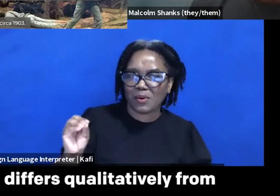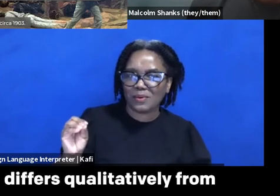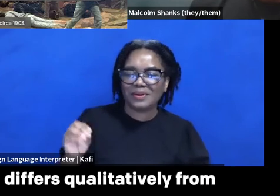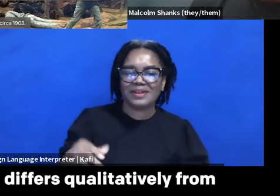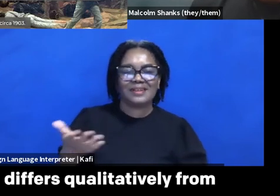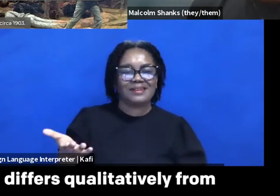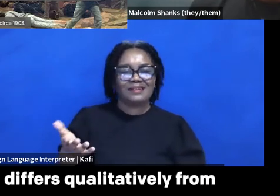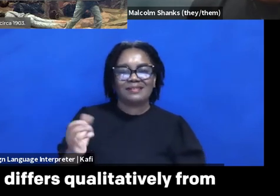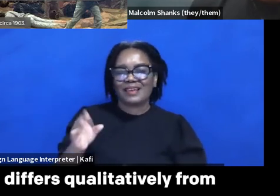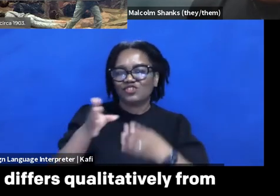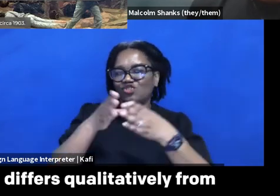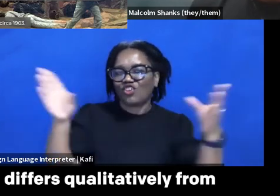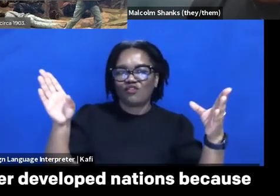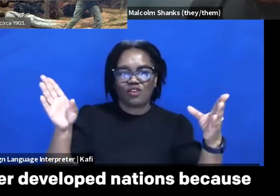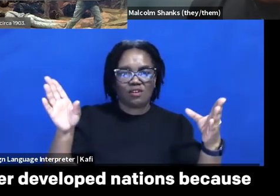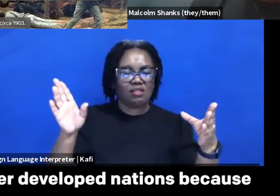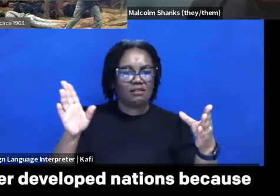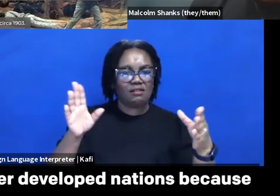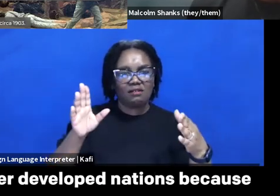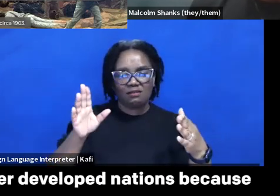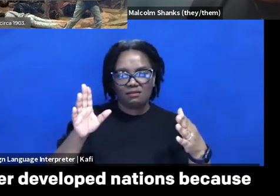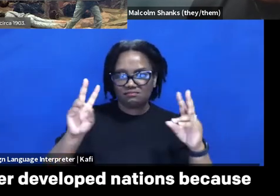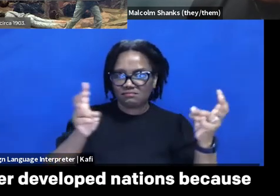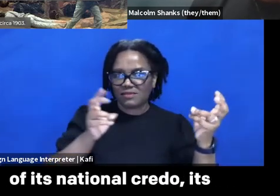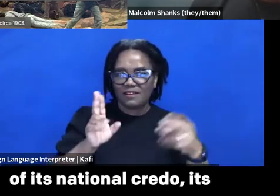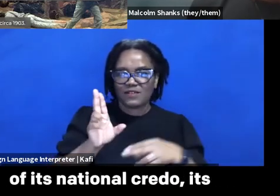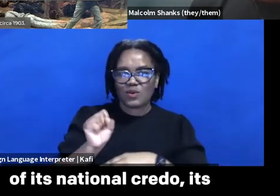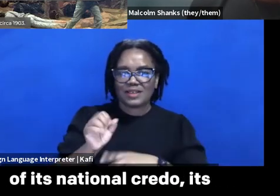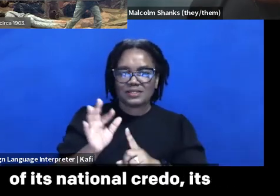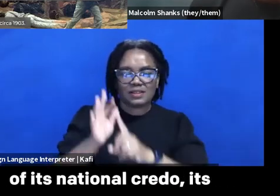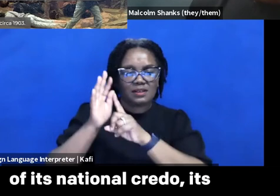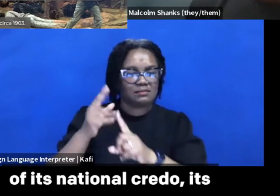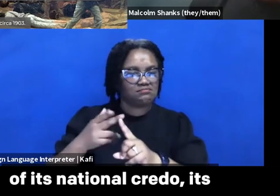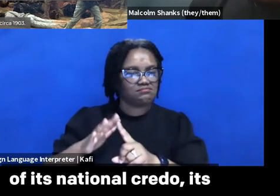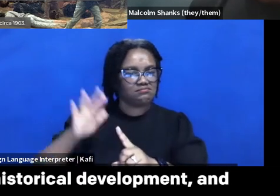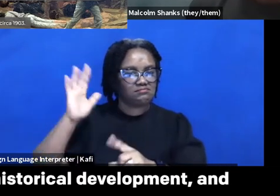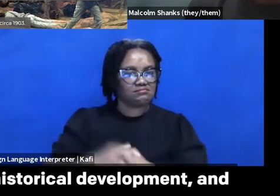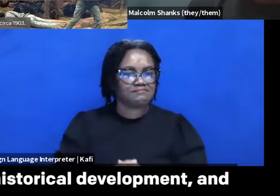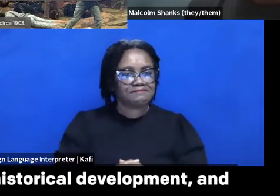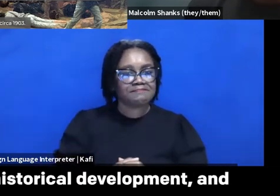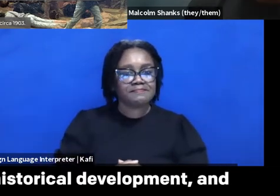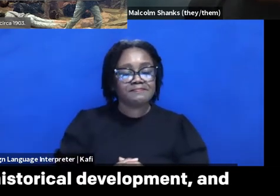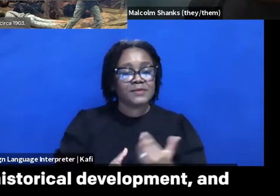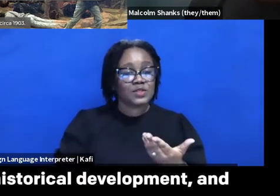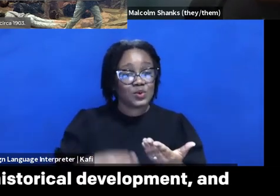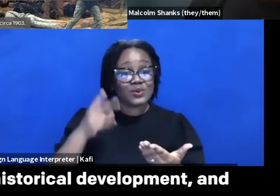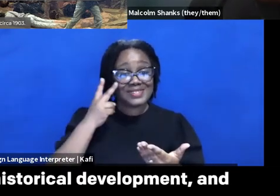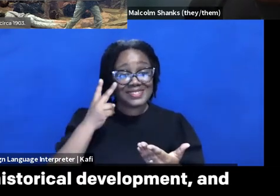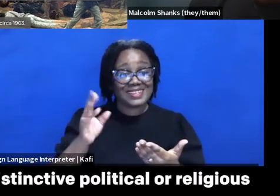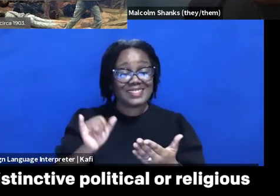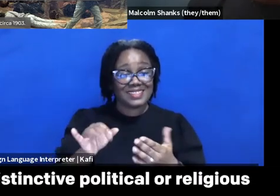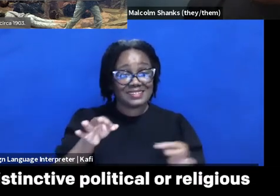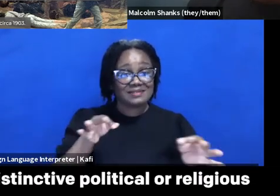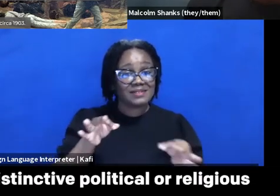States differs qualitatively from other developed nations because of its national credo, its historical development, and